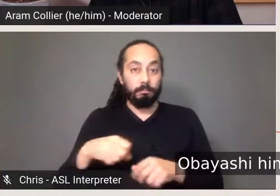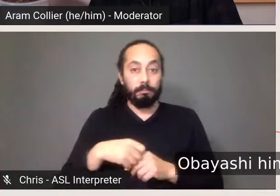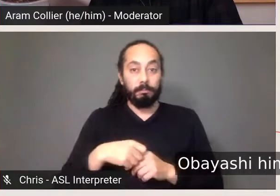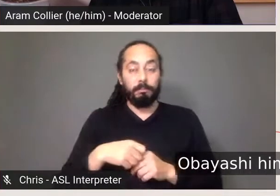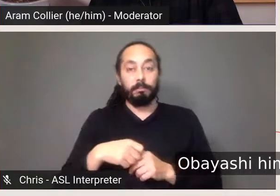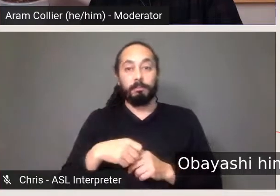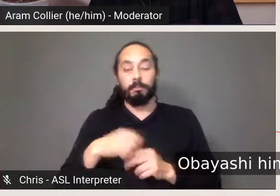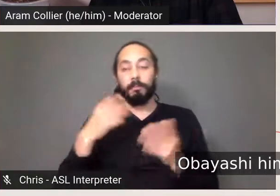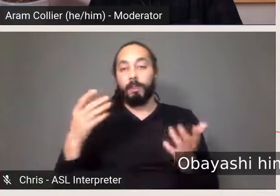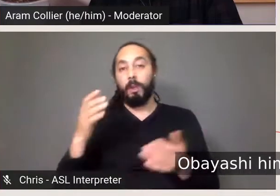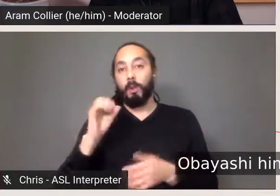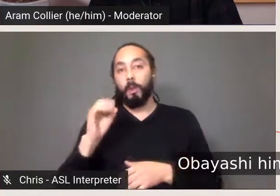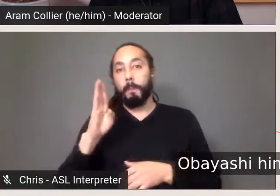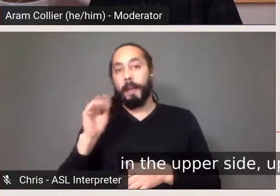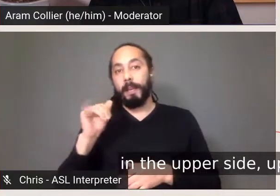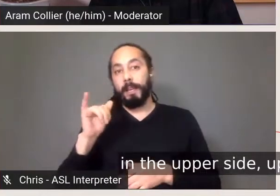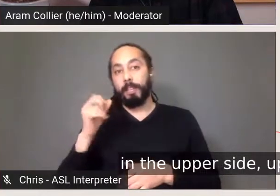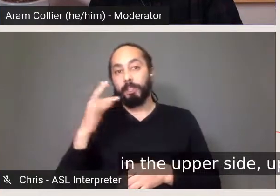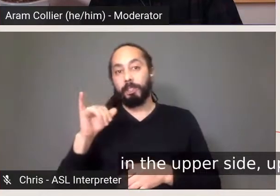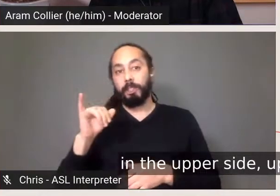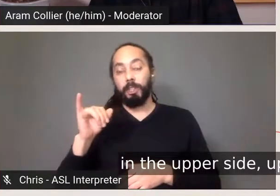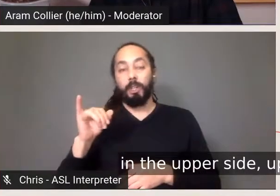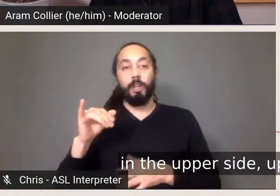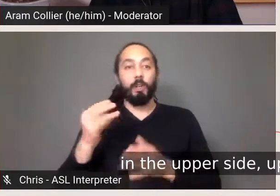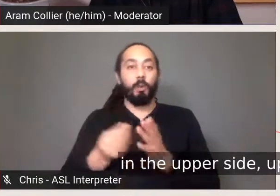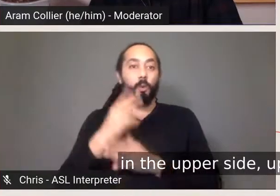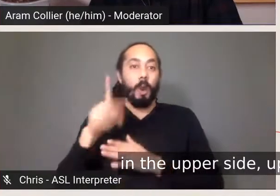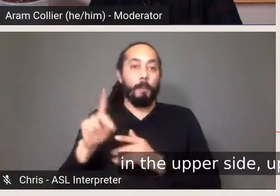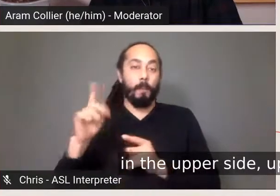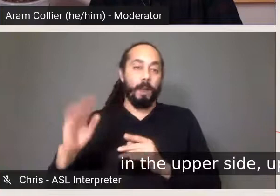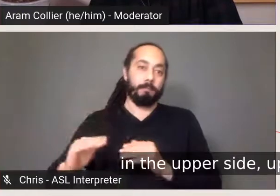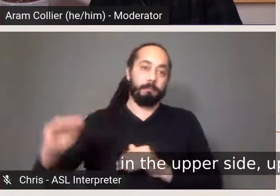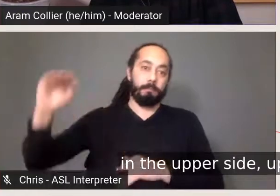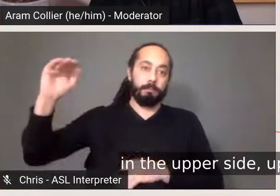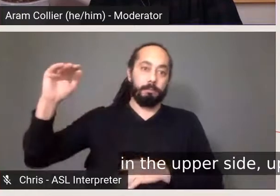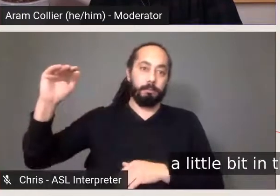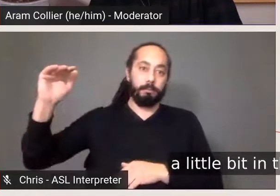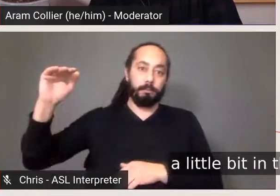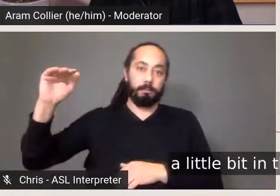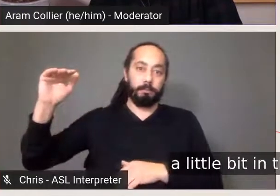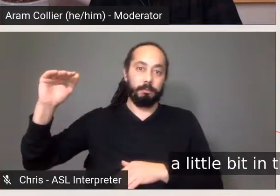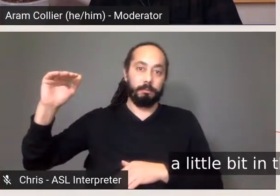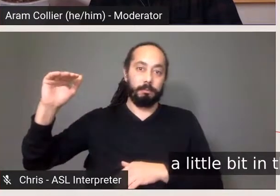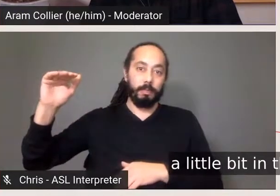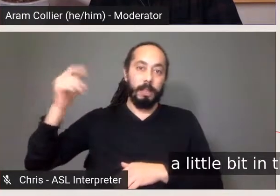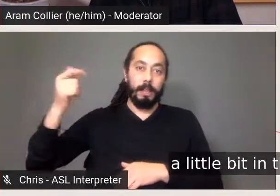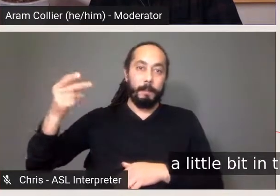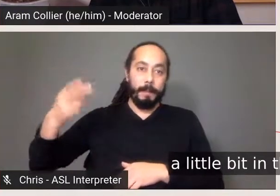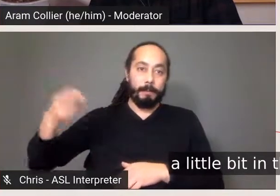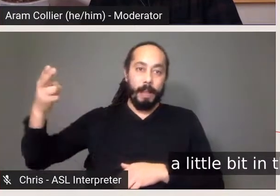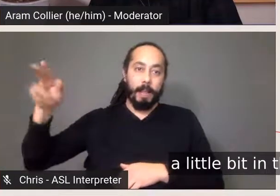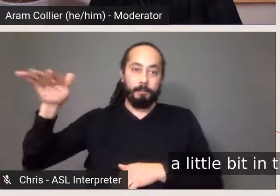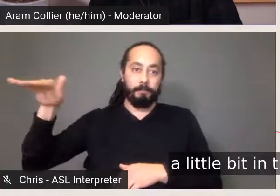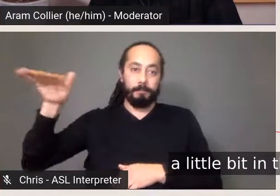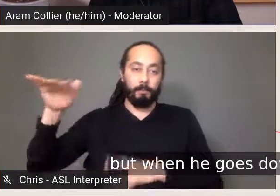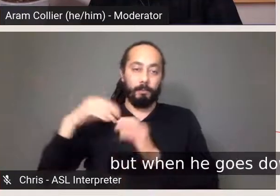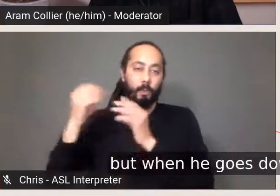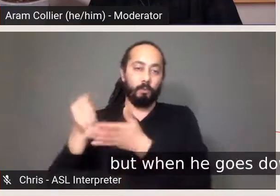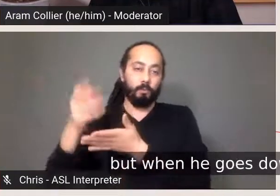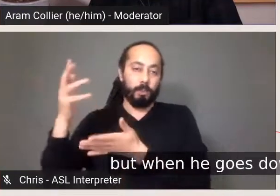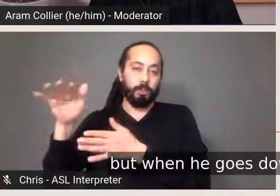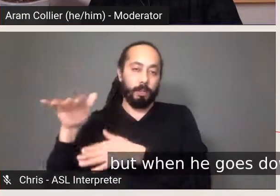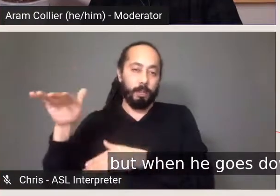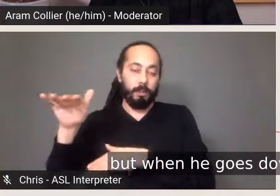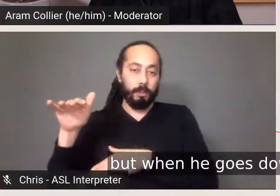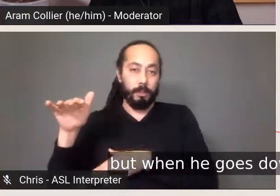Obayashi himself grew up in the upper side, upper hill of Onomichi, a little bit richer side. But